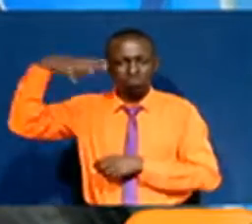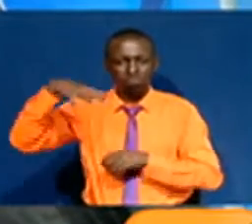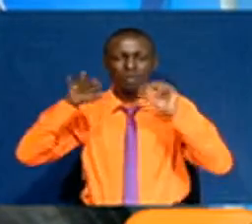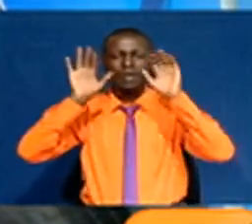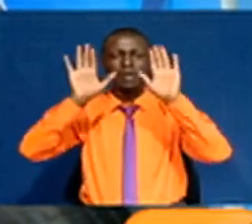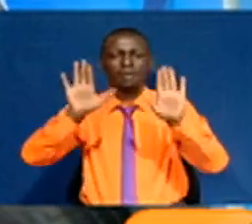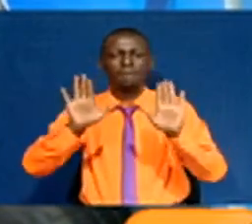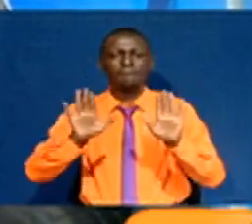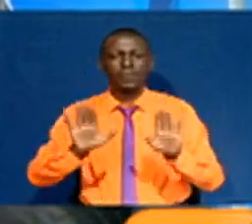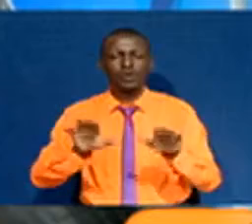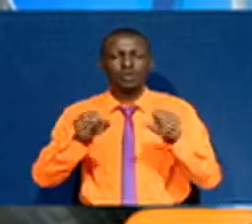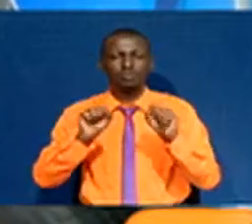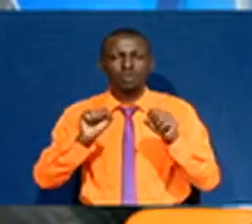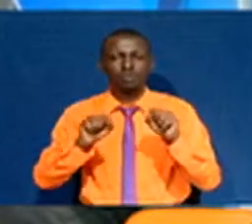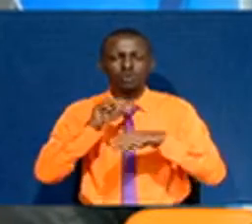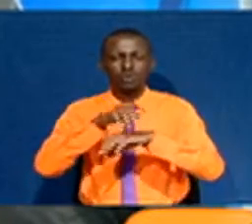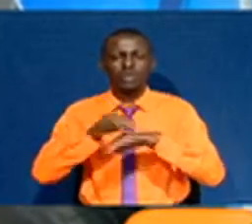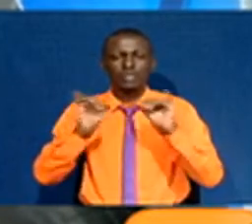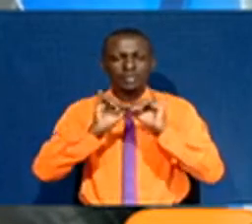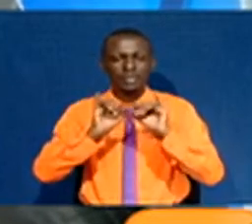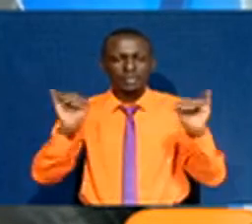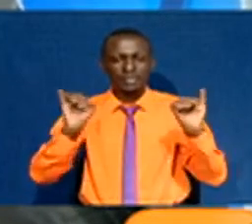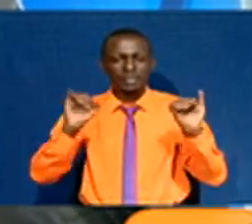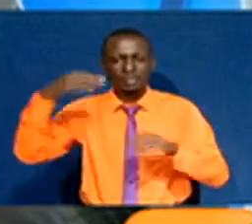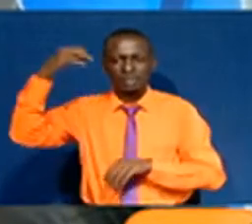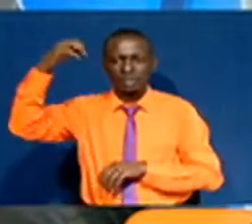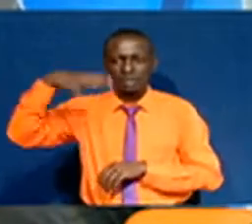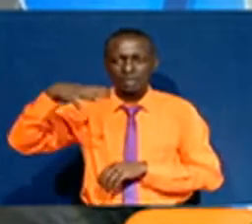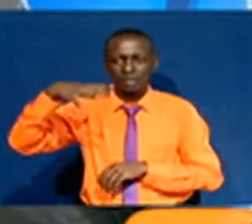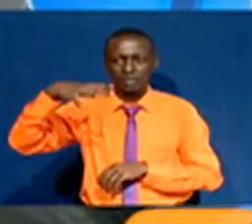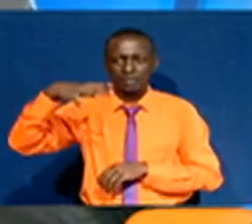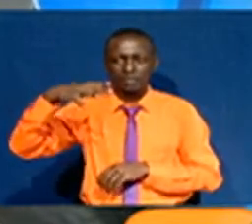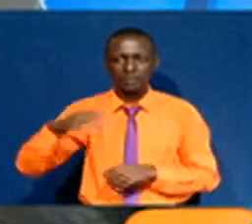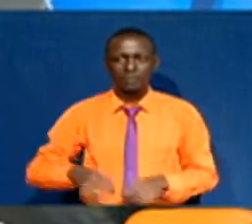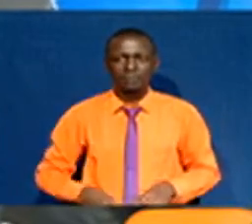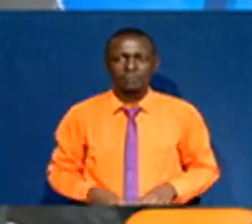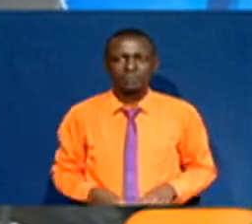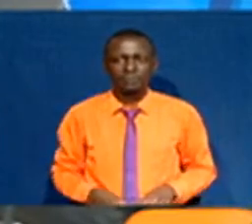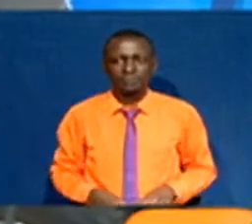off-taker of this clean energy. Jasmine Wamboi, Citizen TV, Nairobi.